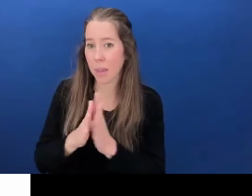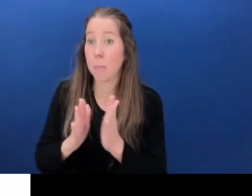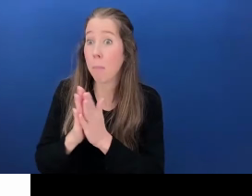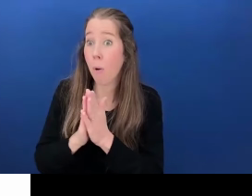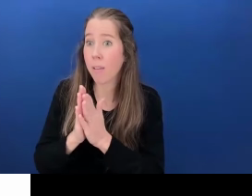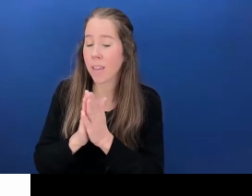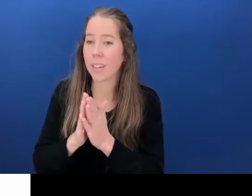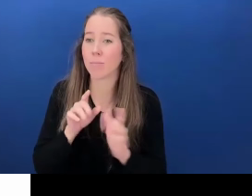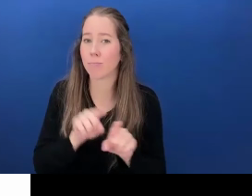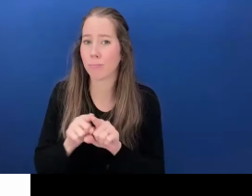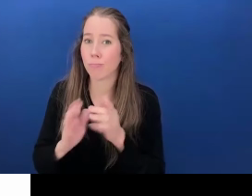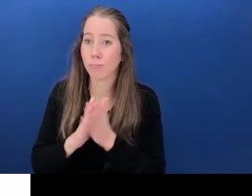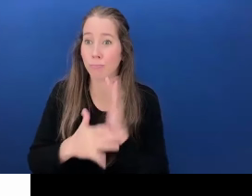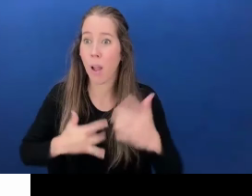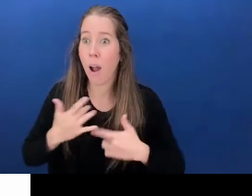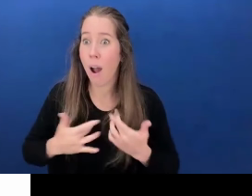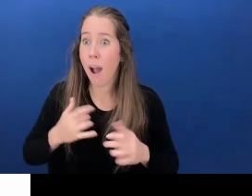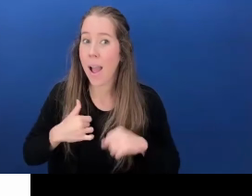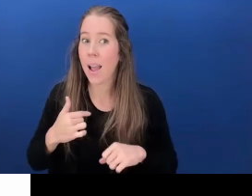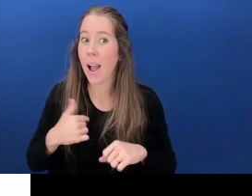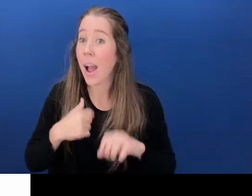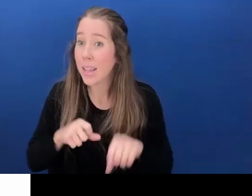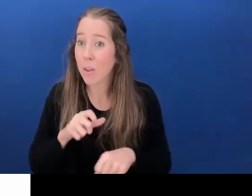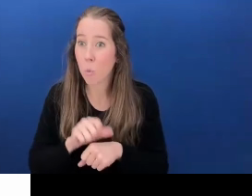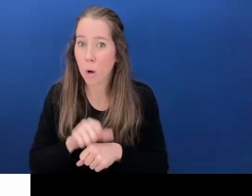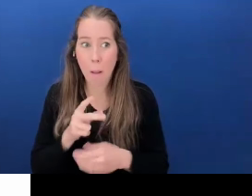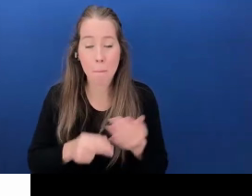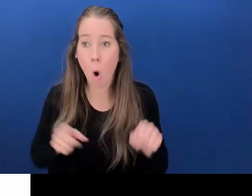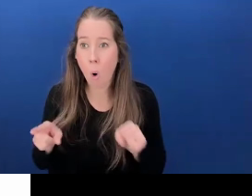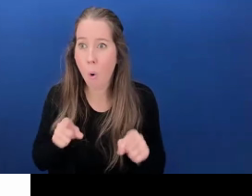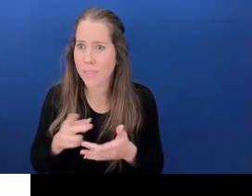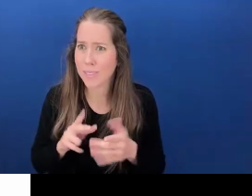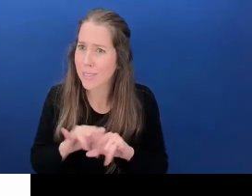them excited, because it's like, oh, so I can work on both at the same time.